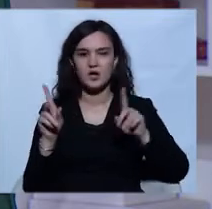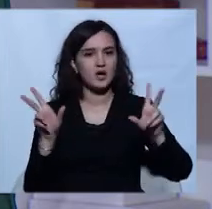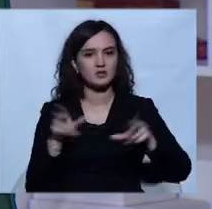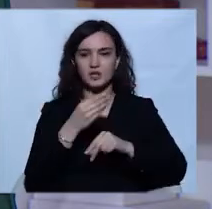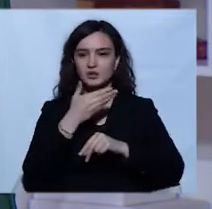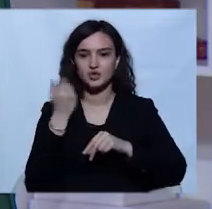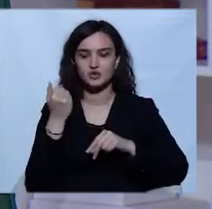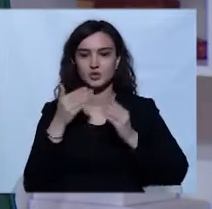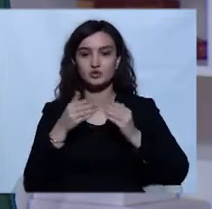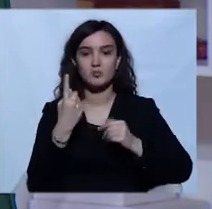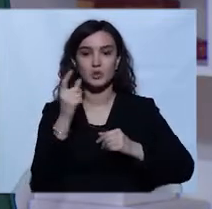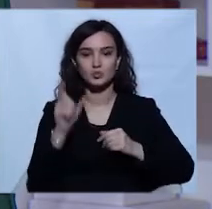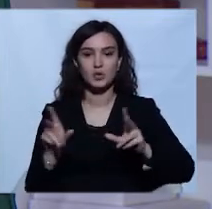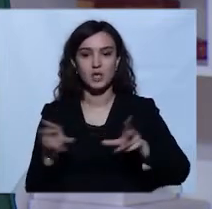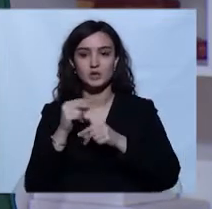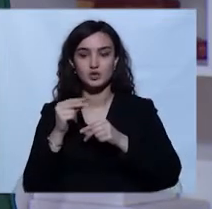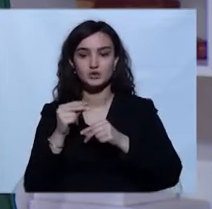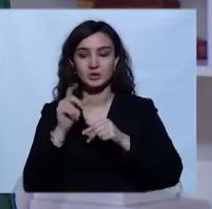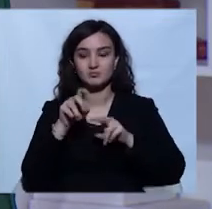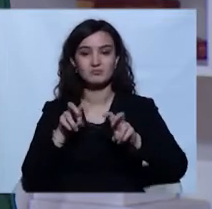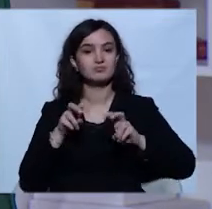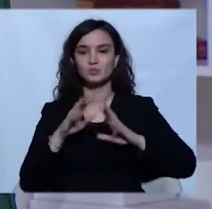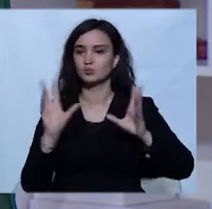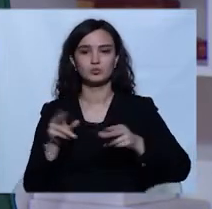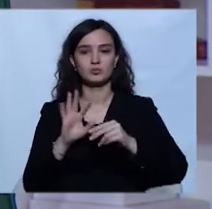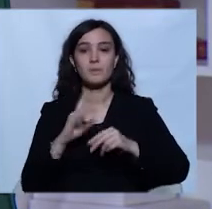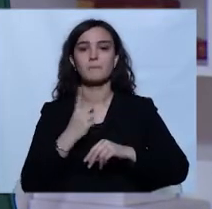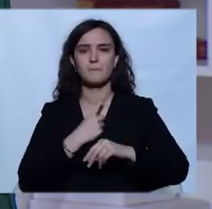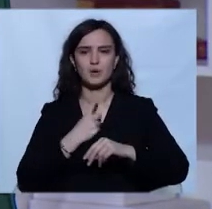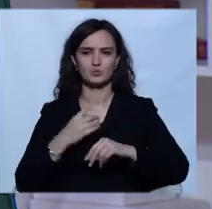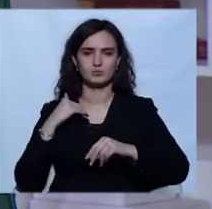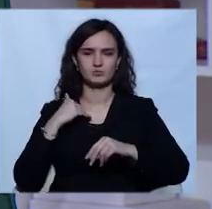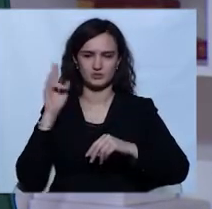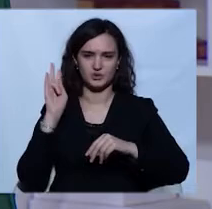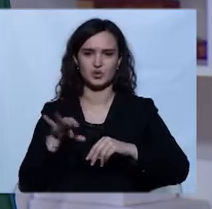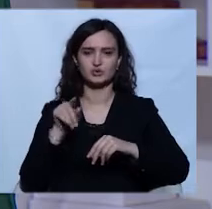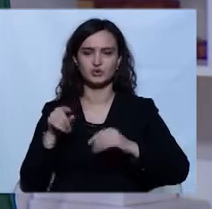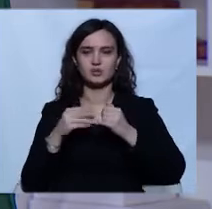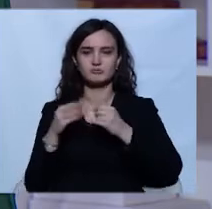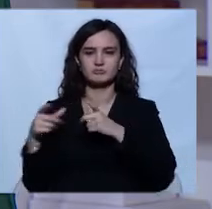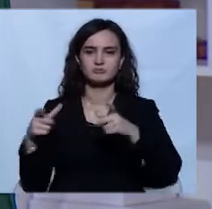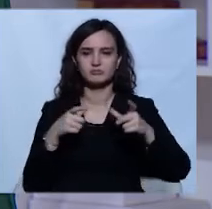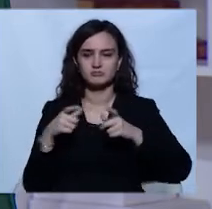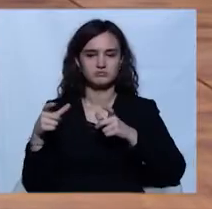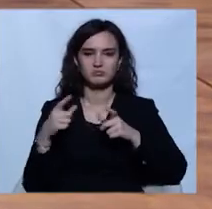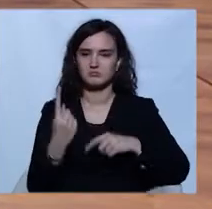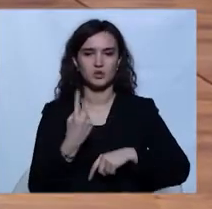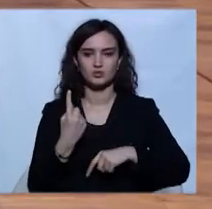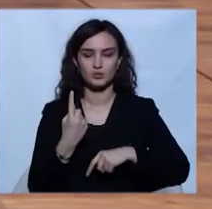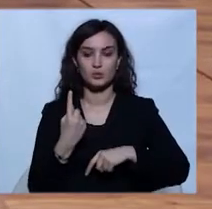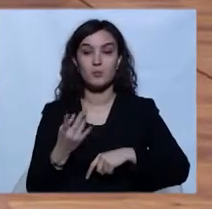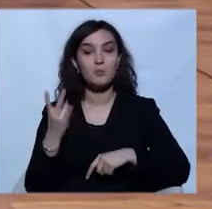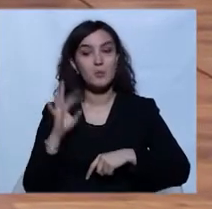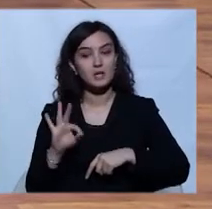from his ship. So Robinson Crusoe is all alone on this island, completely stranded.